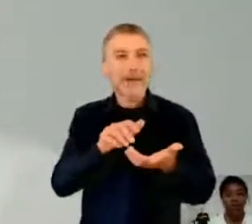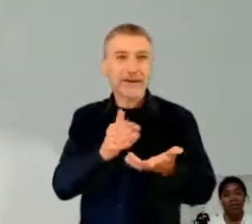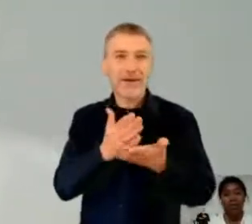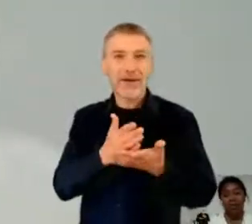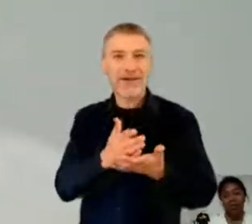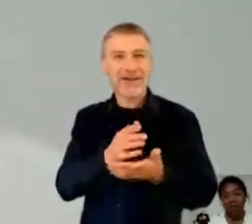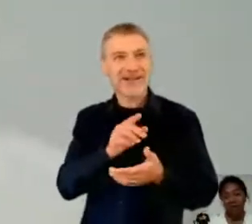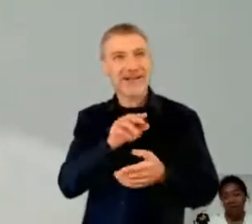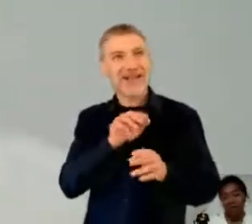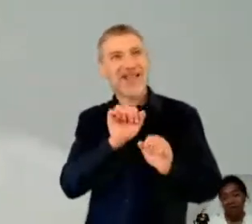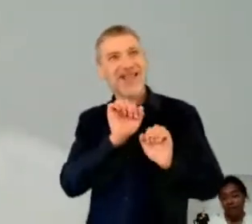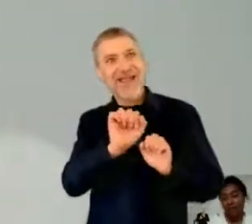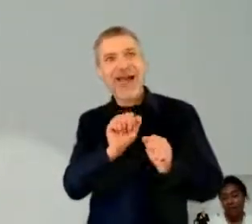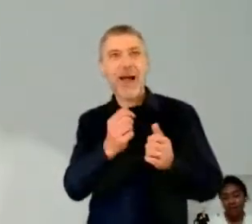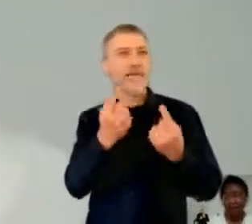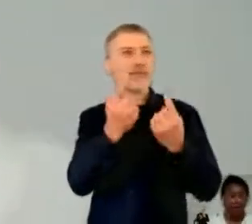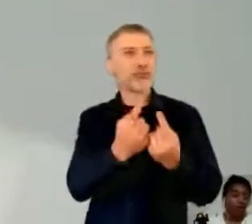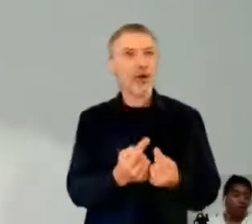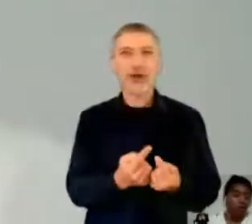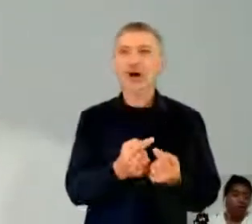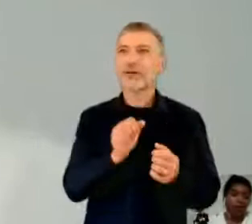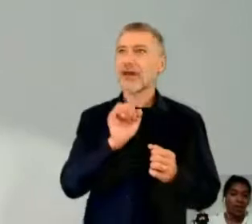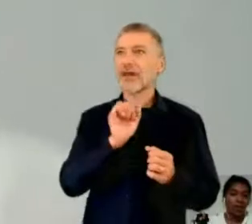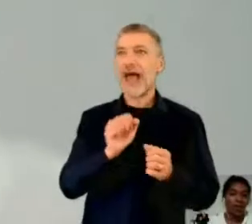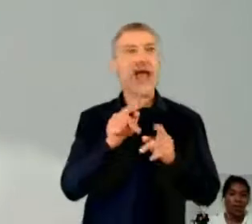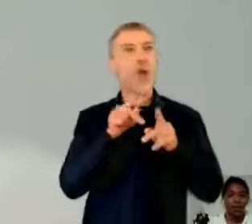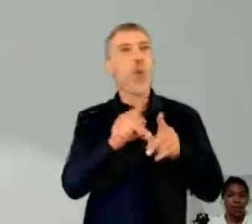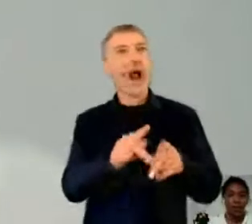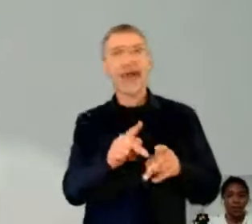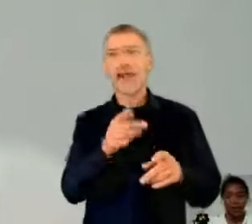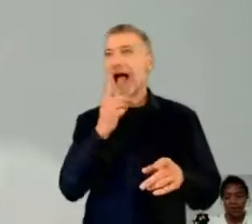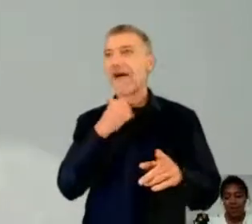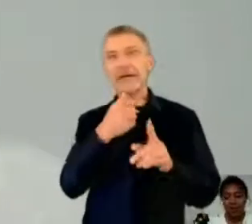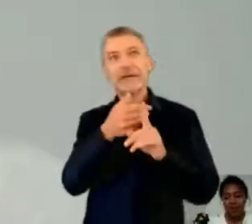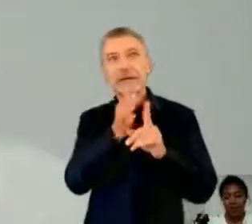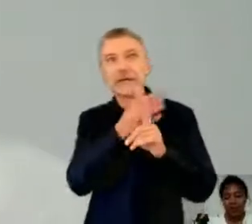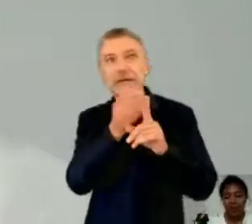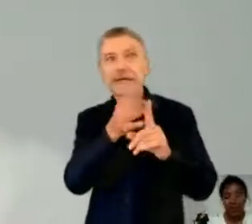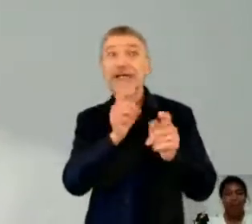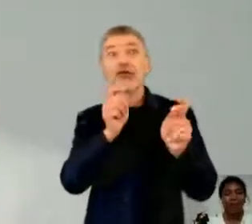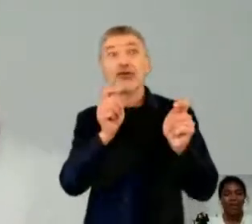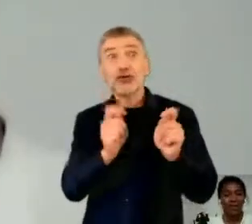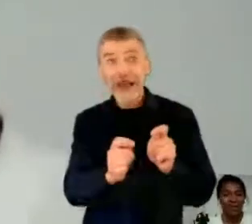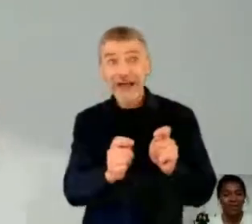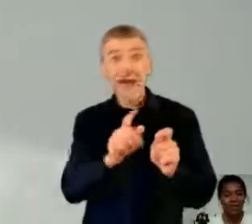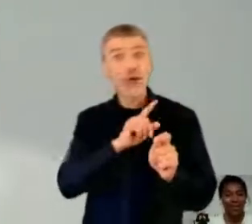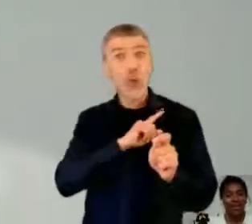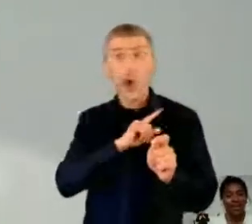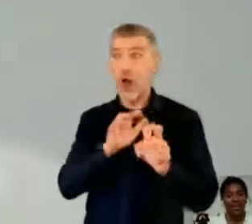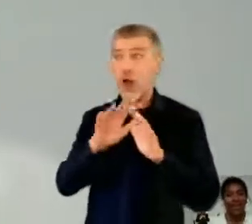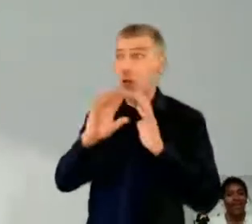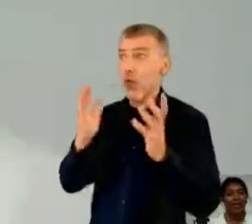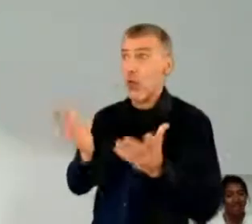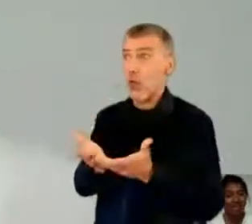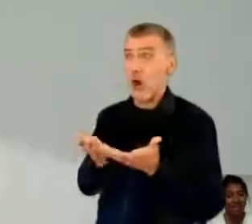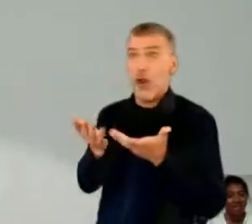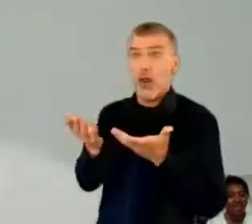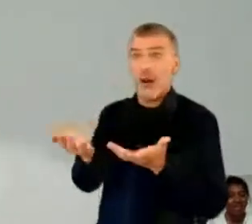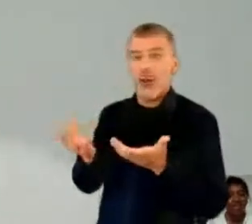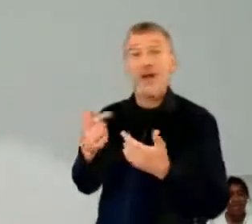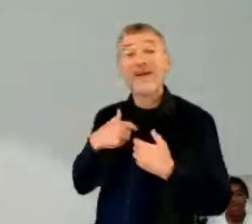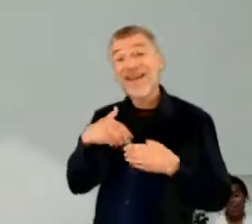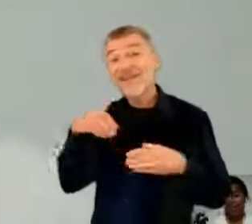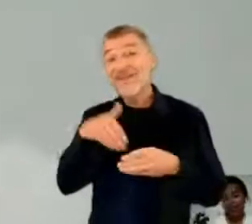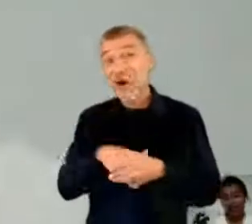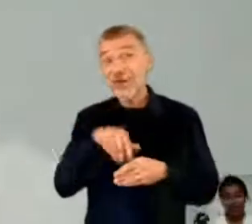product. But in the end, you know, it's for a bigger cause. So I would say being part of those conversations can be very challenging